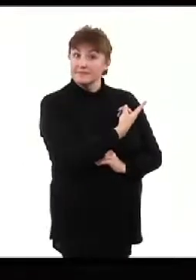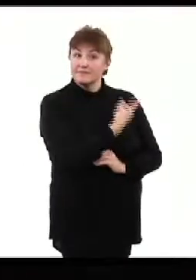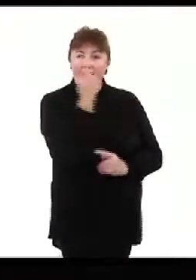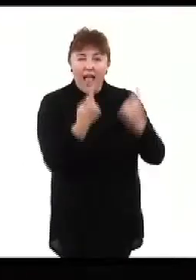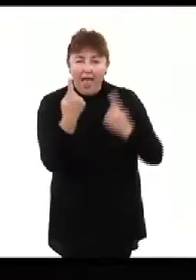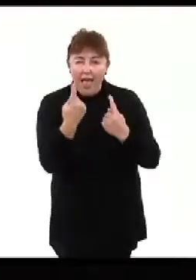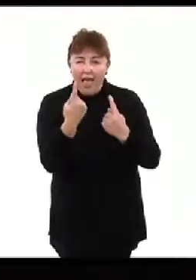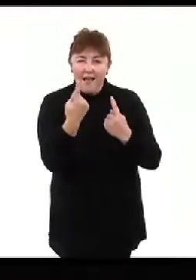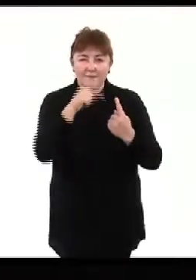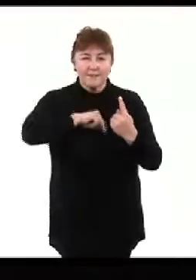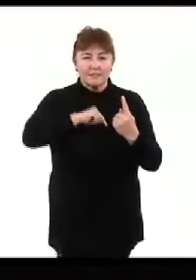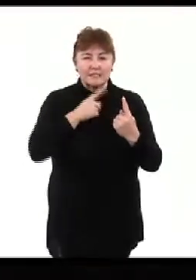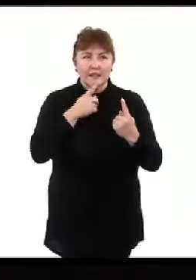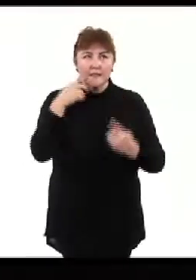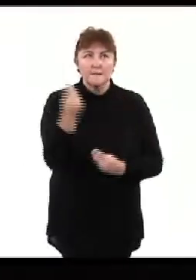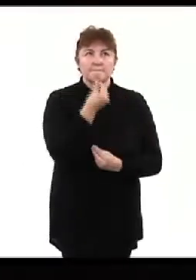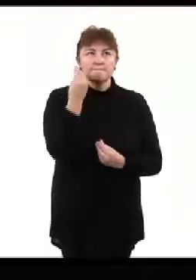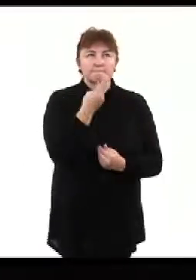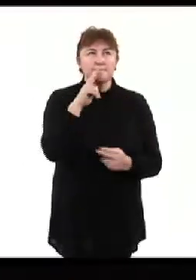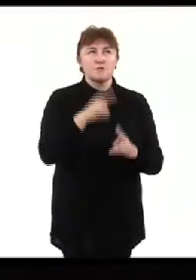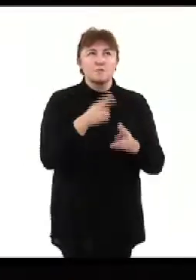Anybody in a TOT?